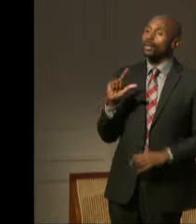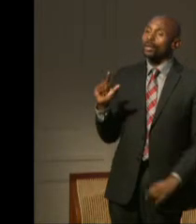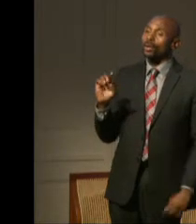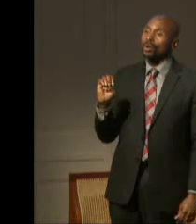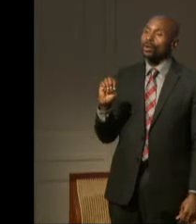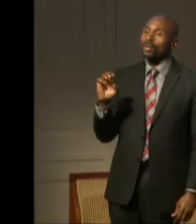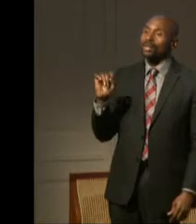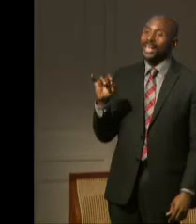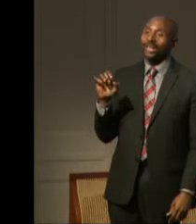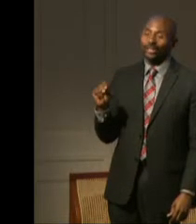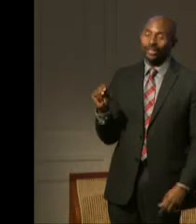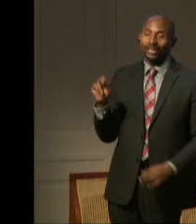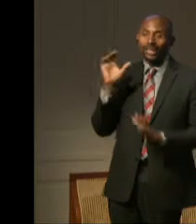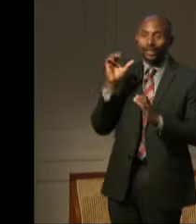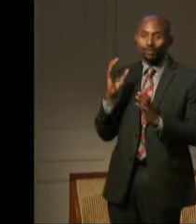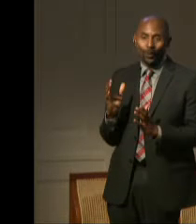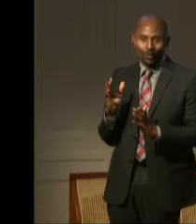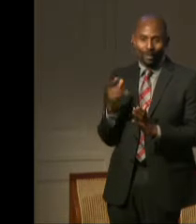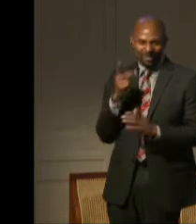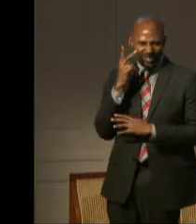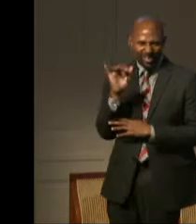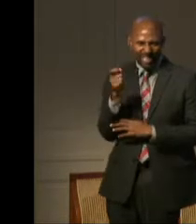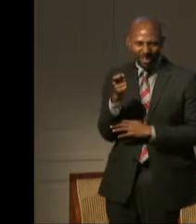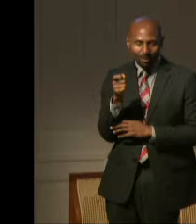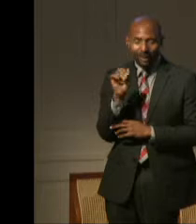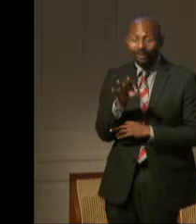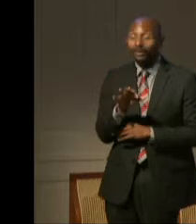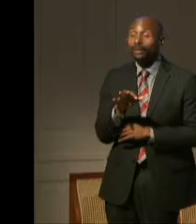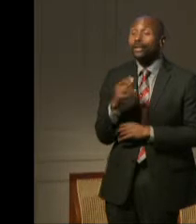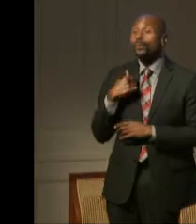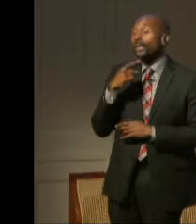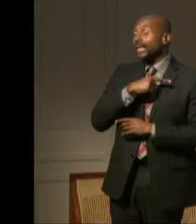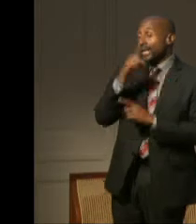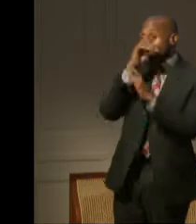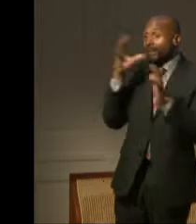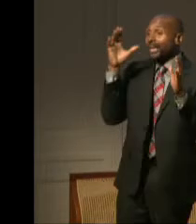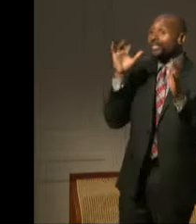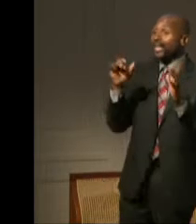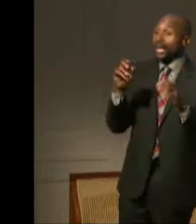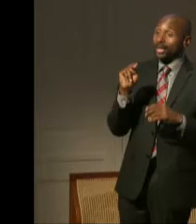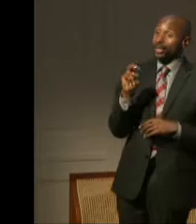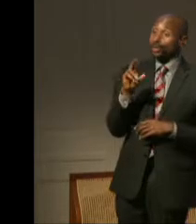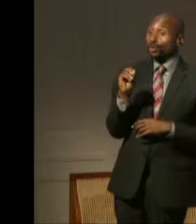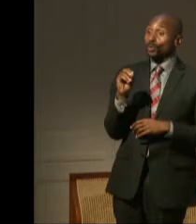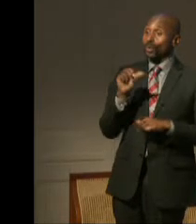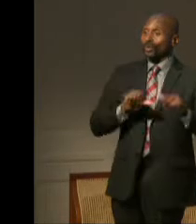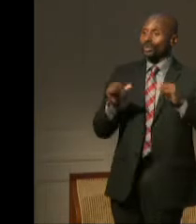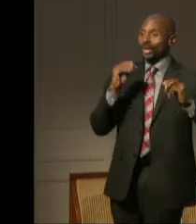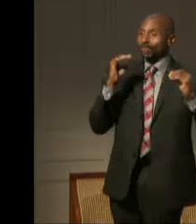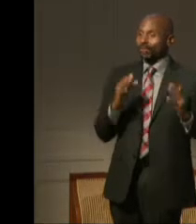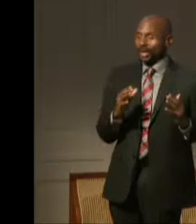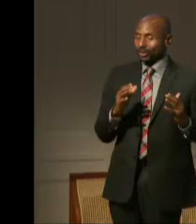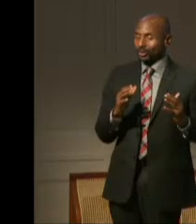imagine that neuroscience professor, as she is